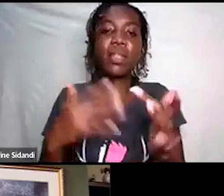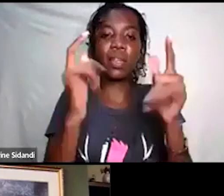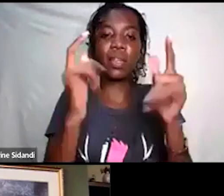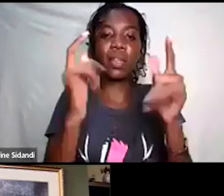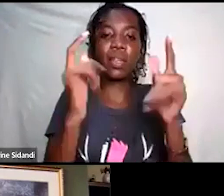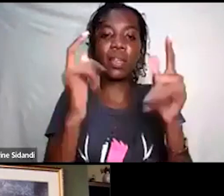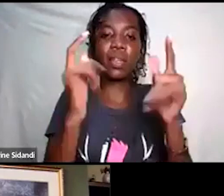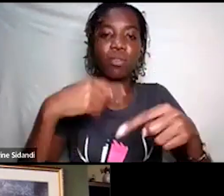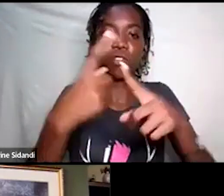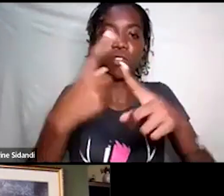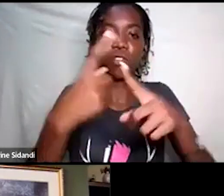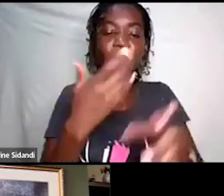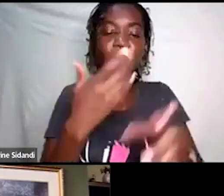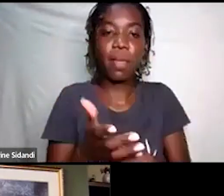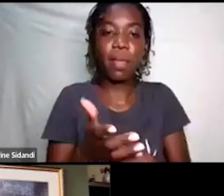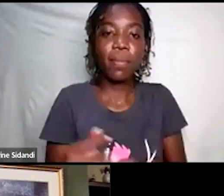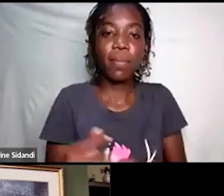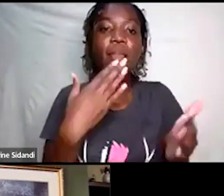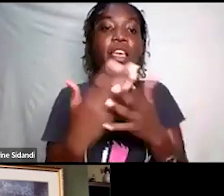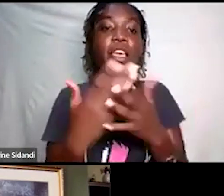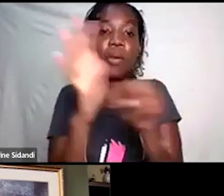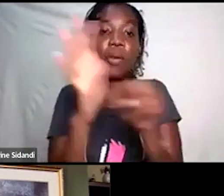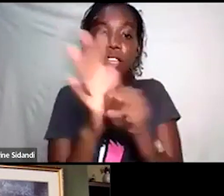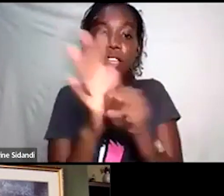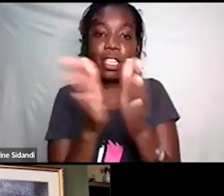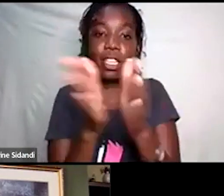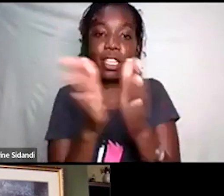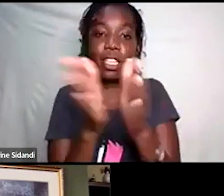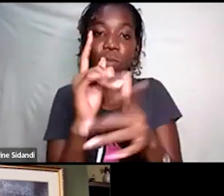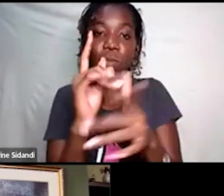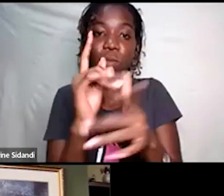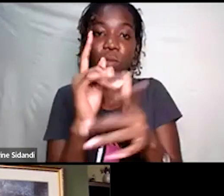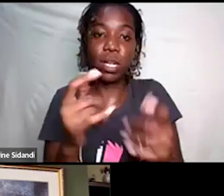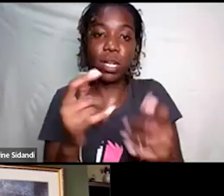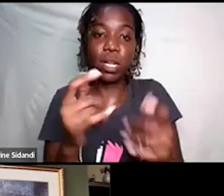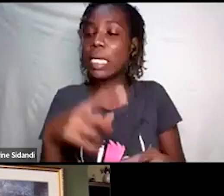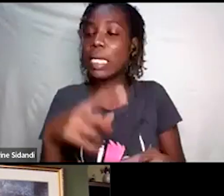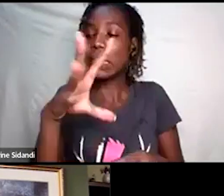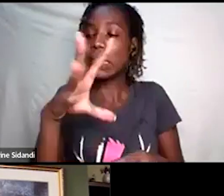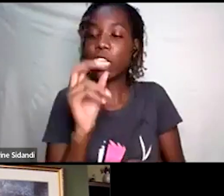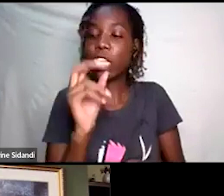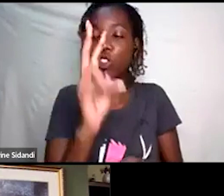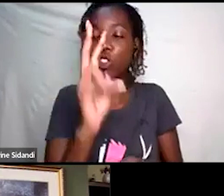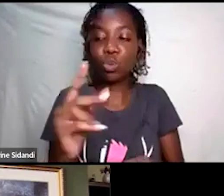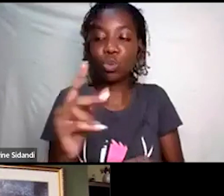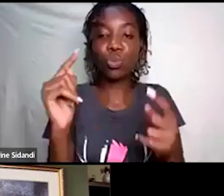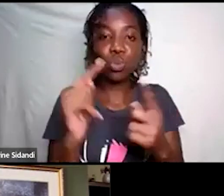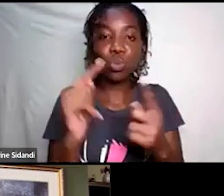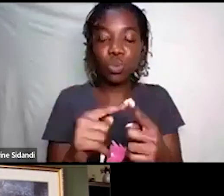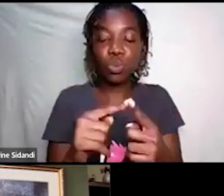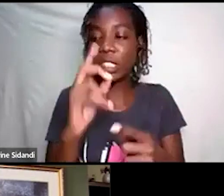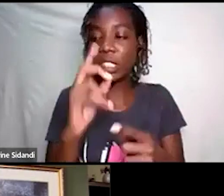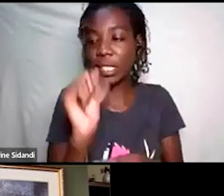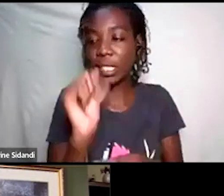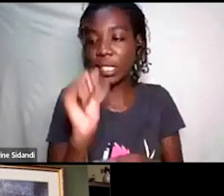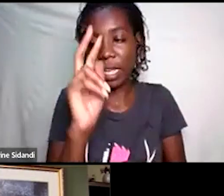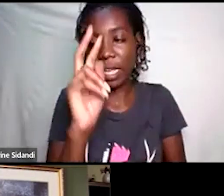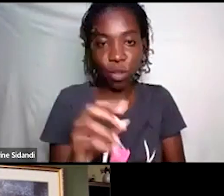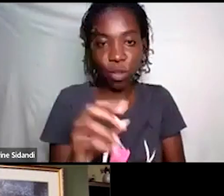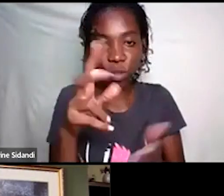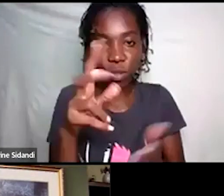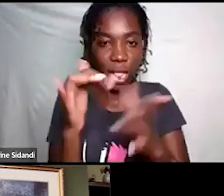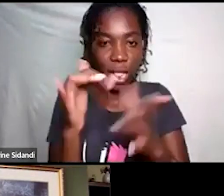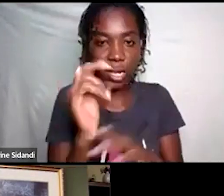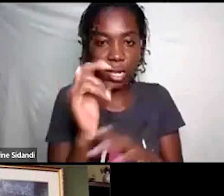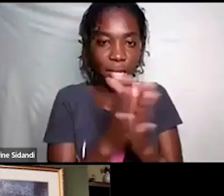much. And one of the books is called It Takes Two to Tango. You can read that, and there are others. So mapenzi ya workplace